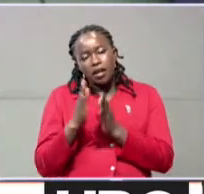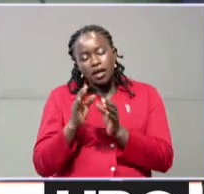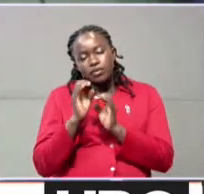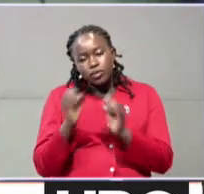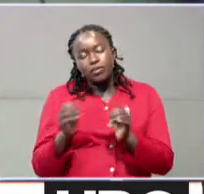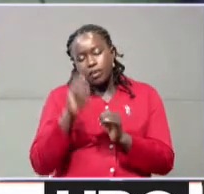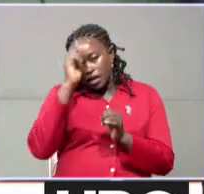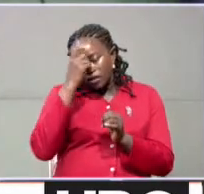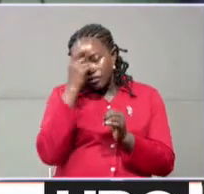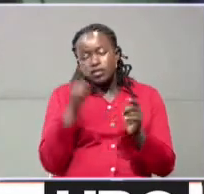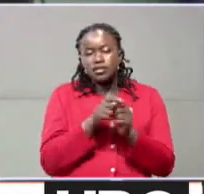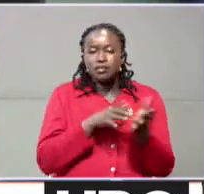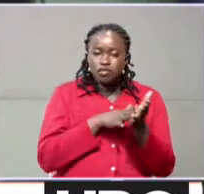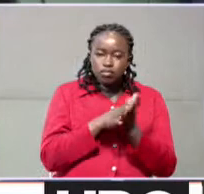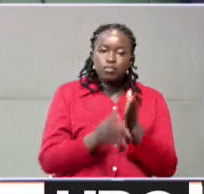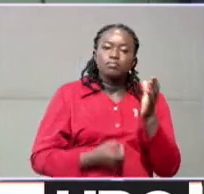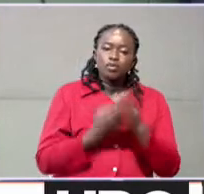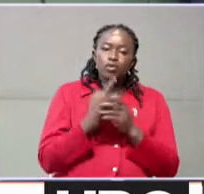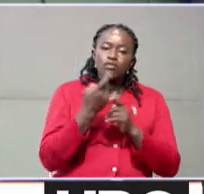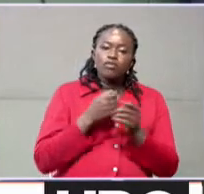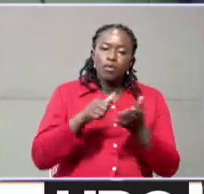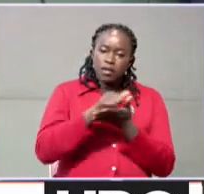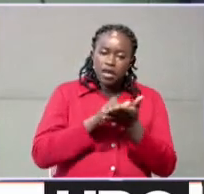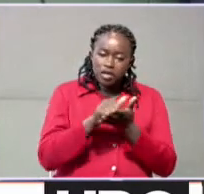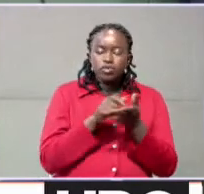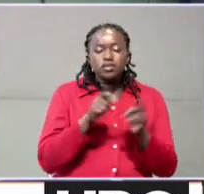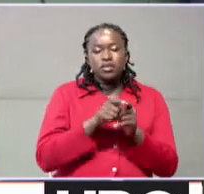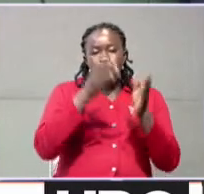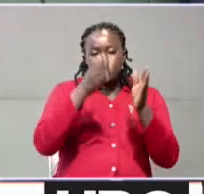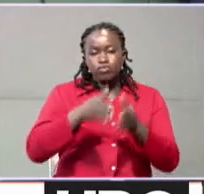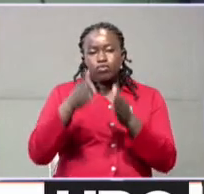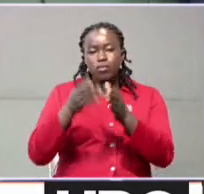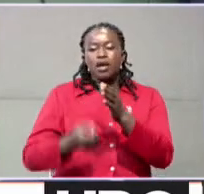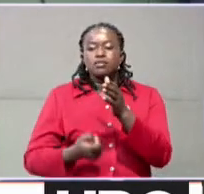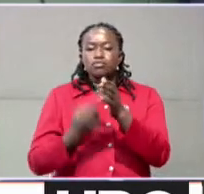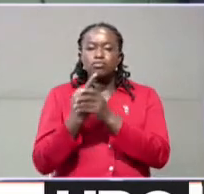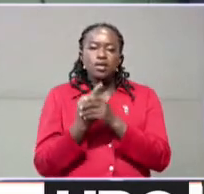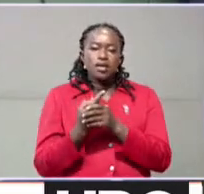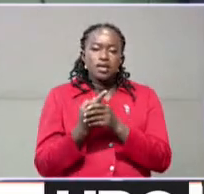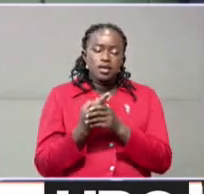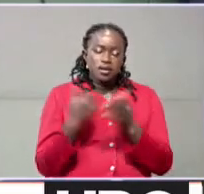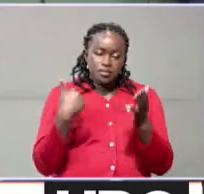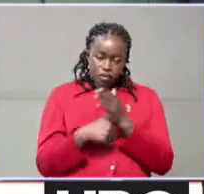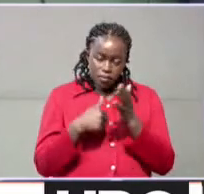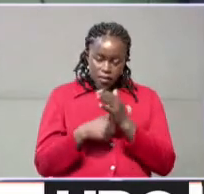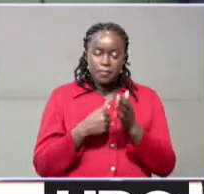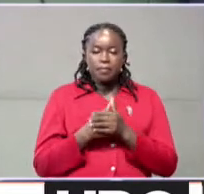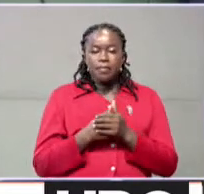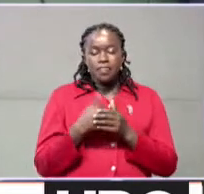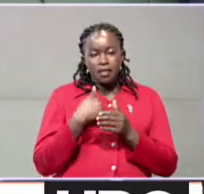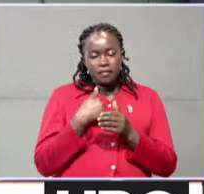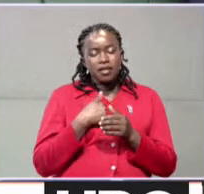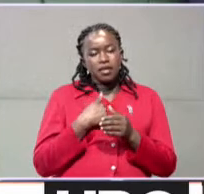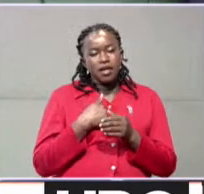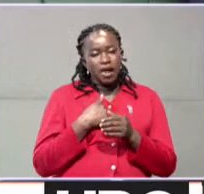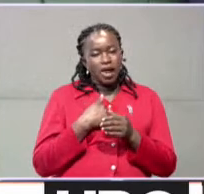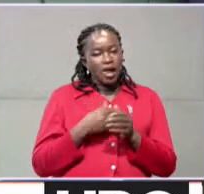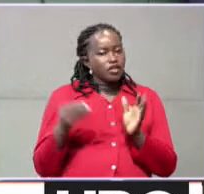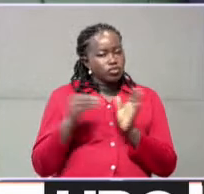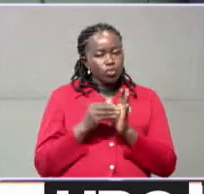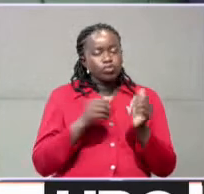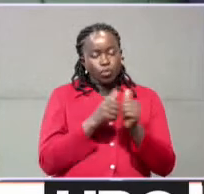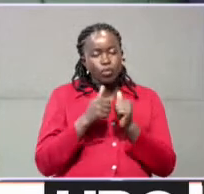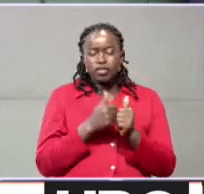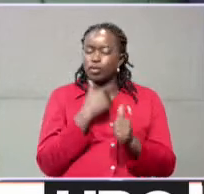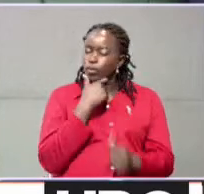expenditure arising from natural and human induced disasters i note with the concern mr speaker